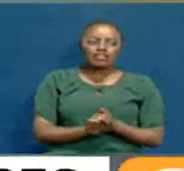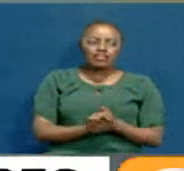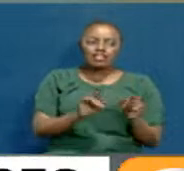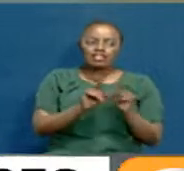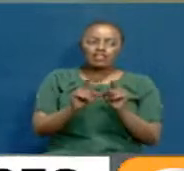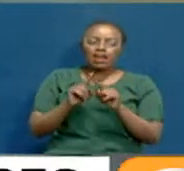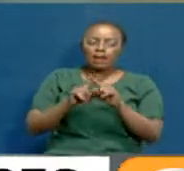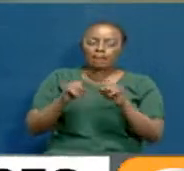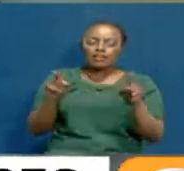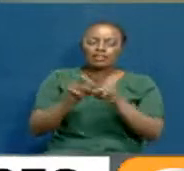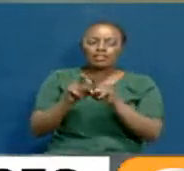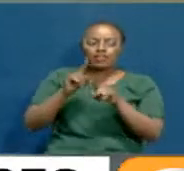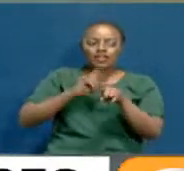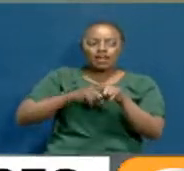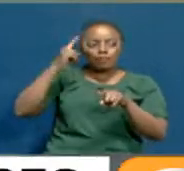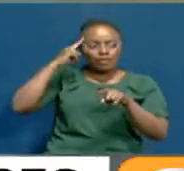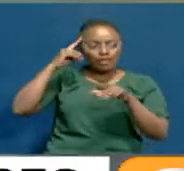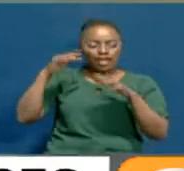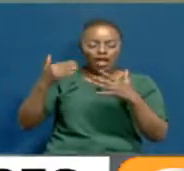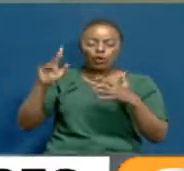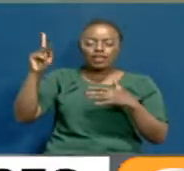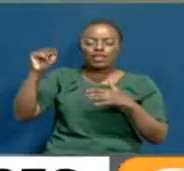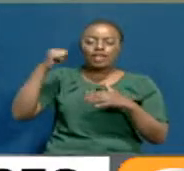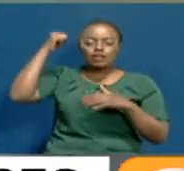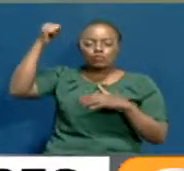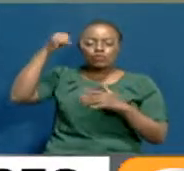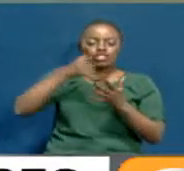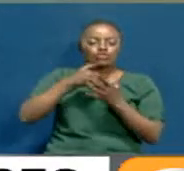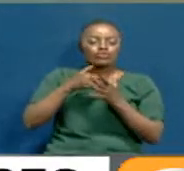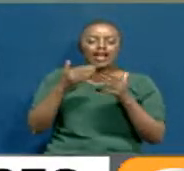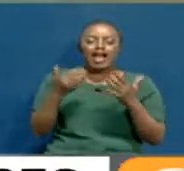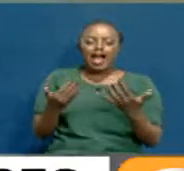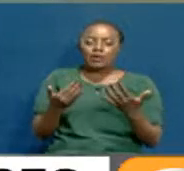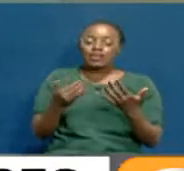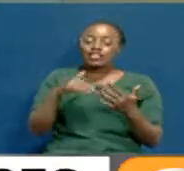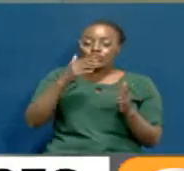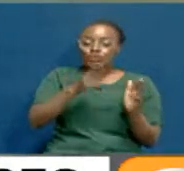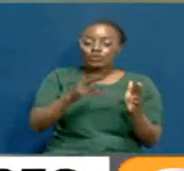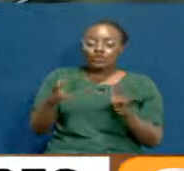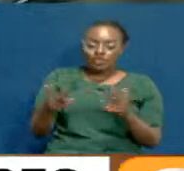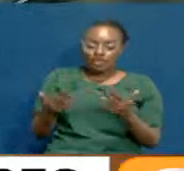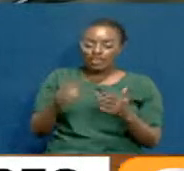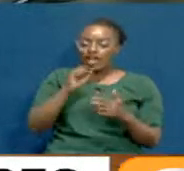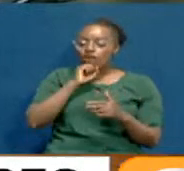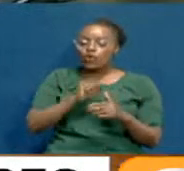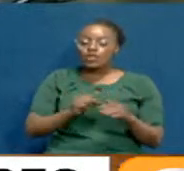also idealist when you think about just how Kenyan politics plays out. And it usually, the oldest